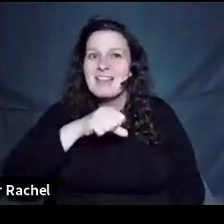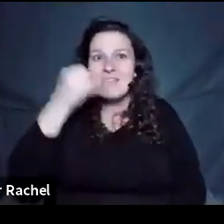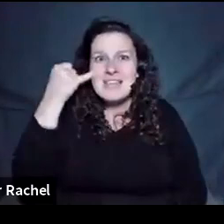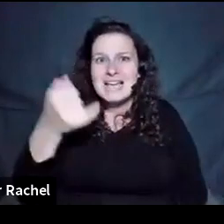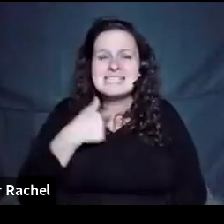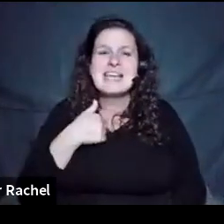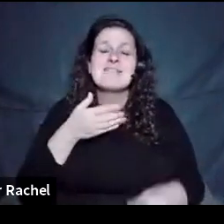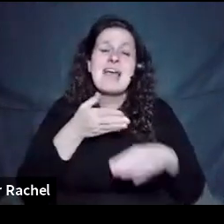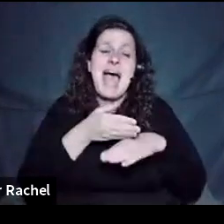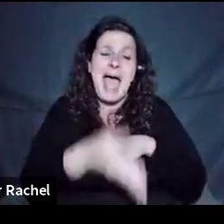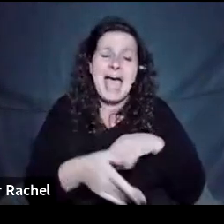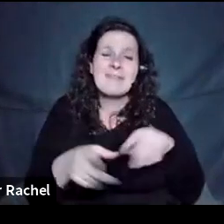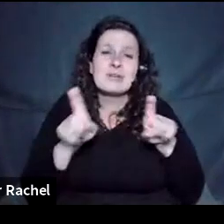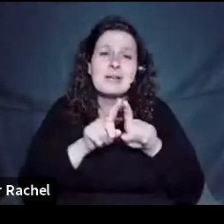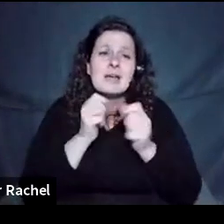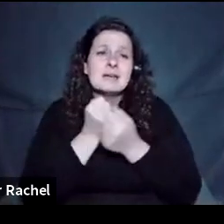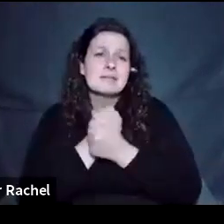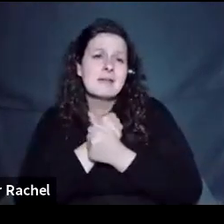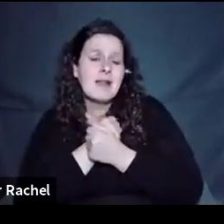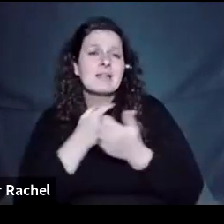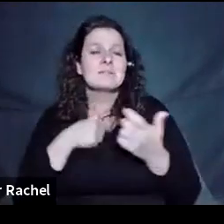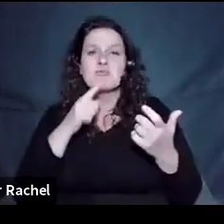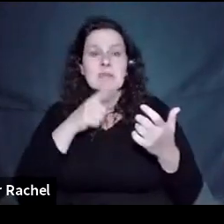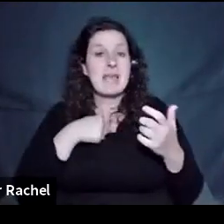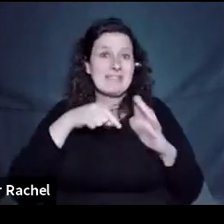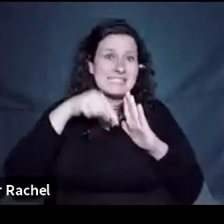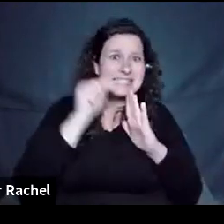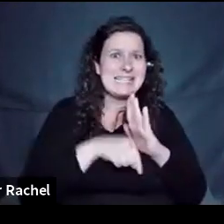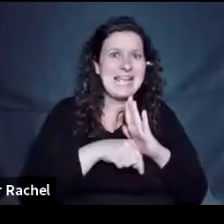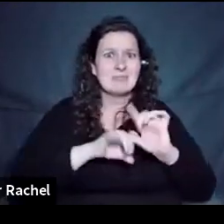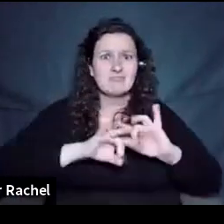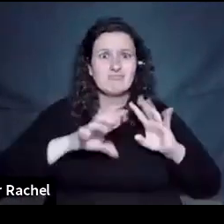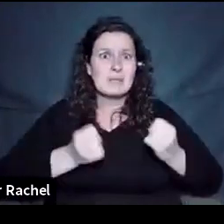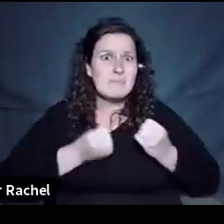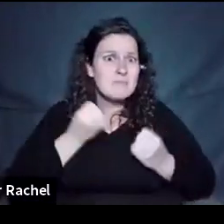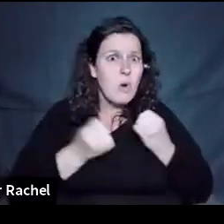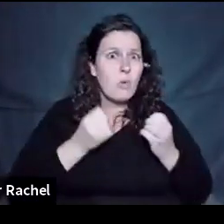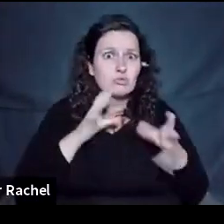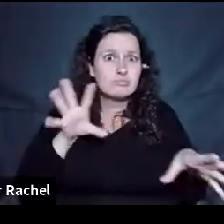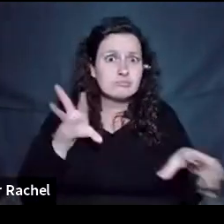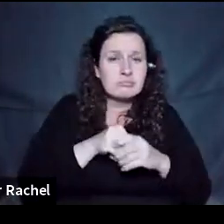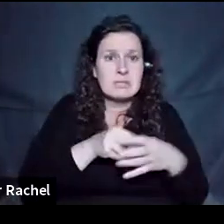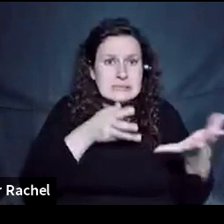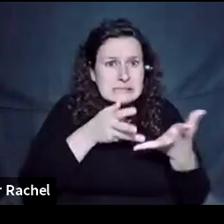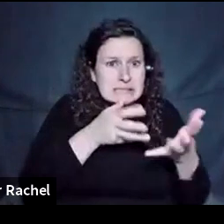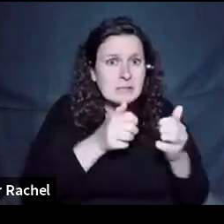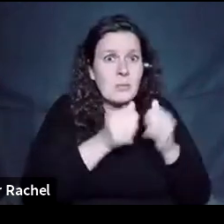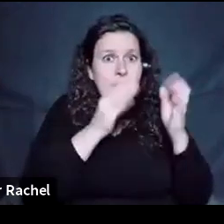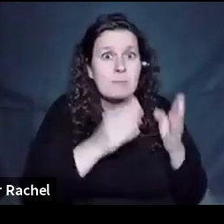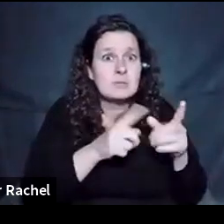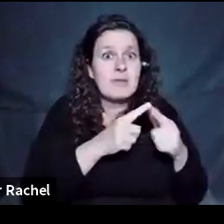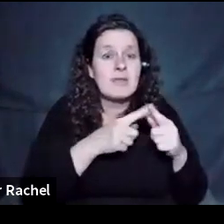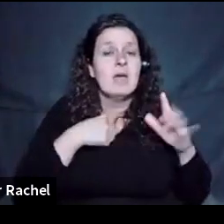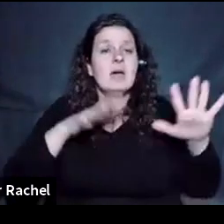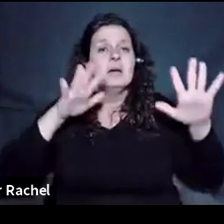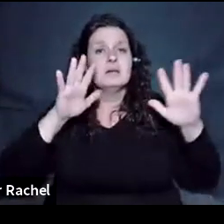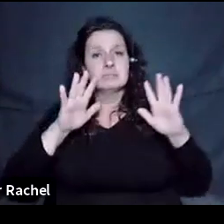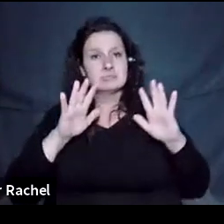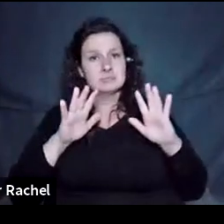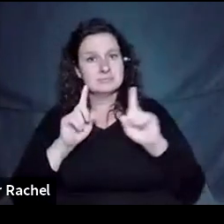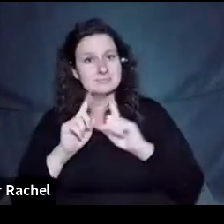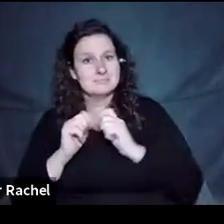cuddling afterwards, because you have this really intense emotional engagement with somebody, and then you can step back